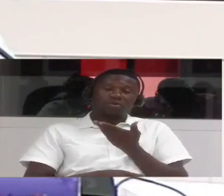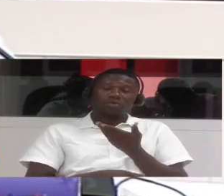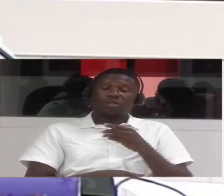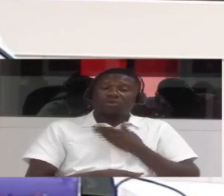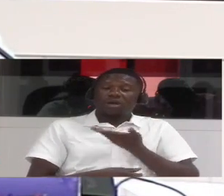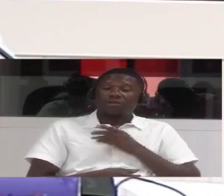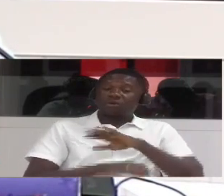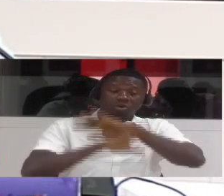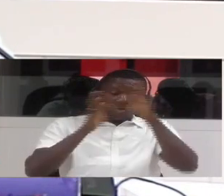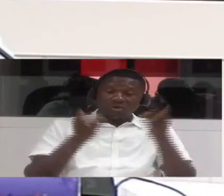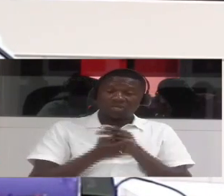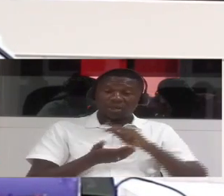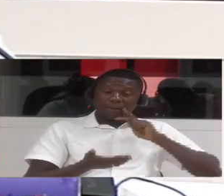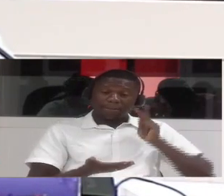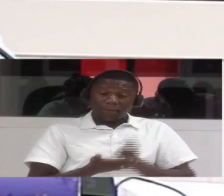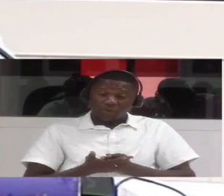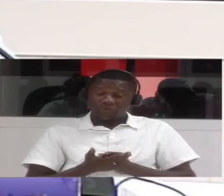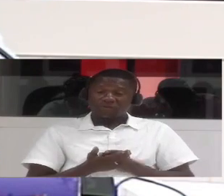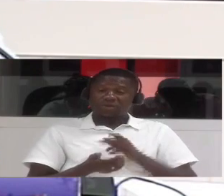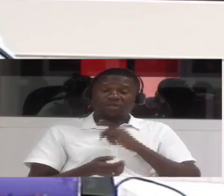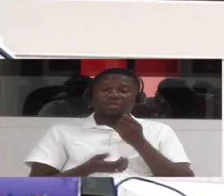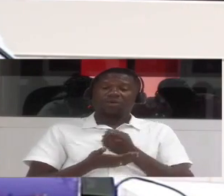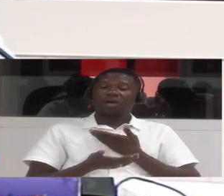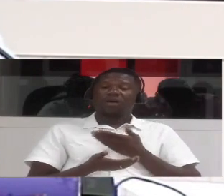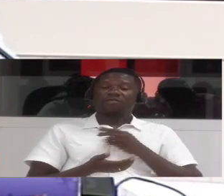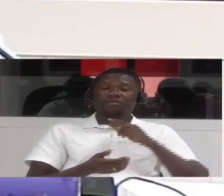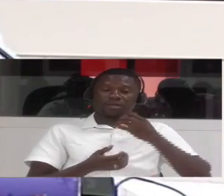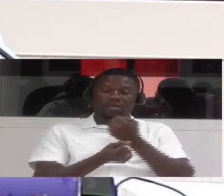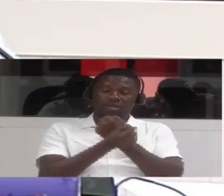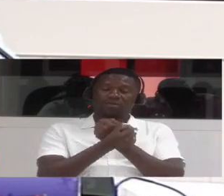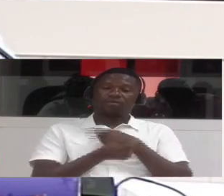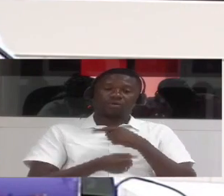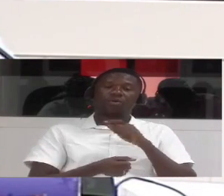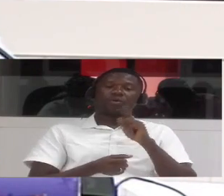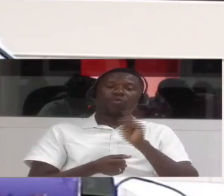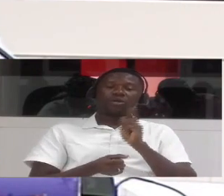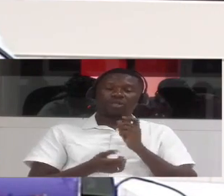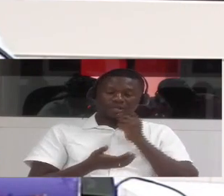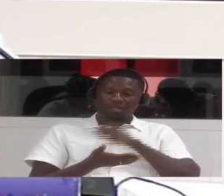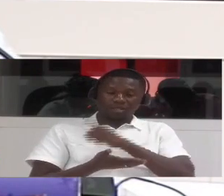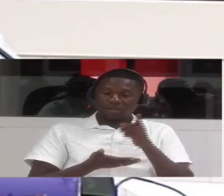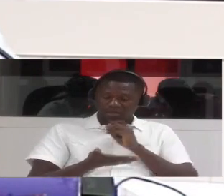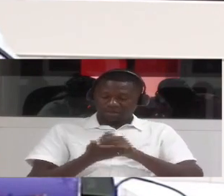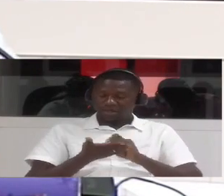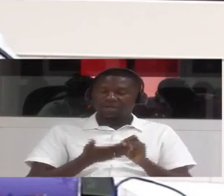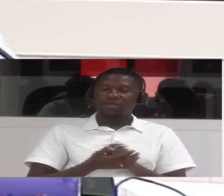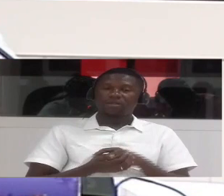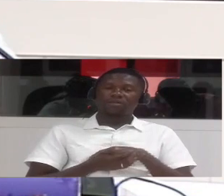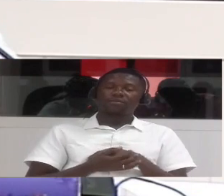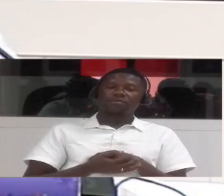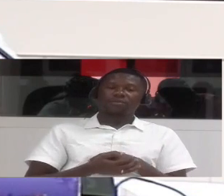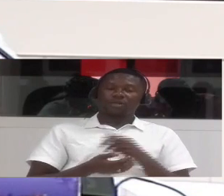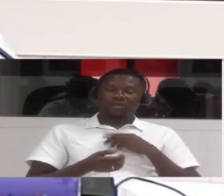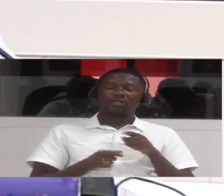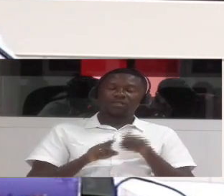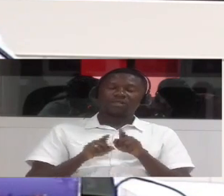all their facts, but then they were arrested for it, yeah. And in this occasion, also, he was arrested with Alhaji Yoro Jallo. Alhaji Yoro